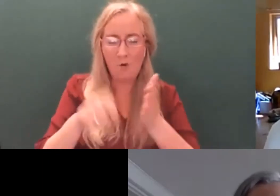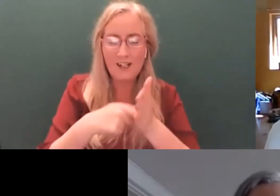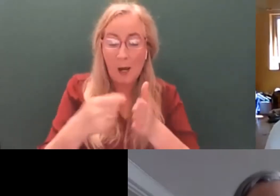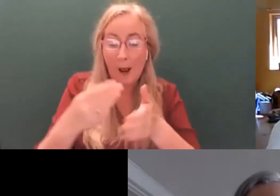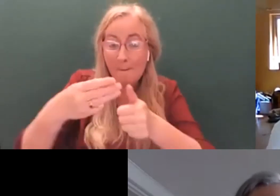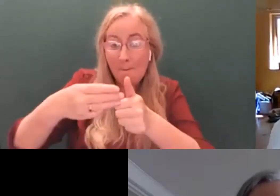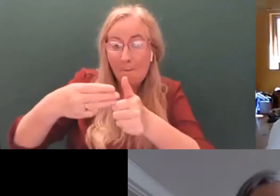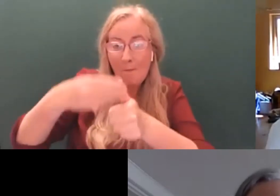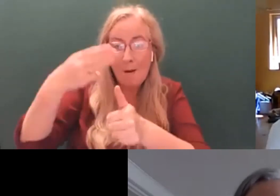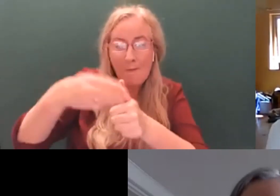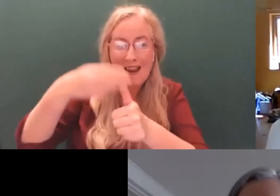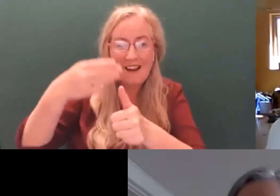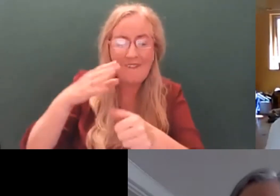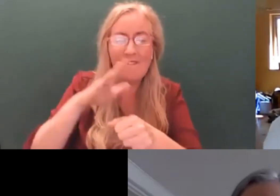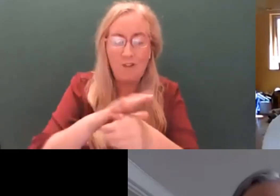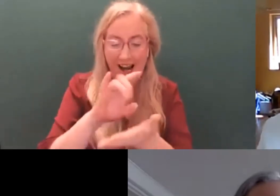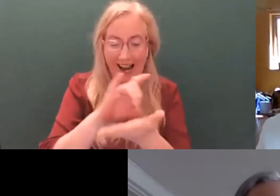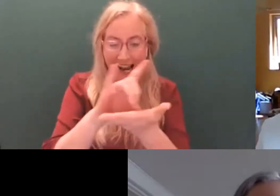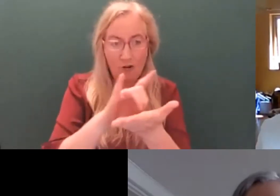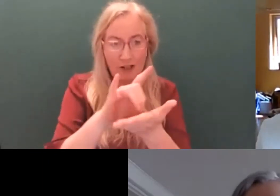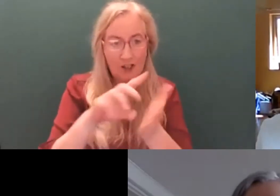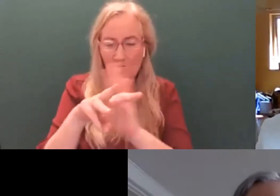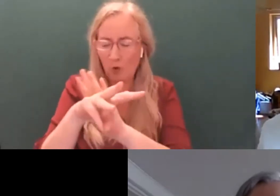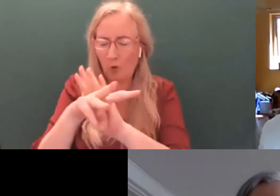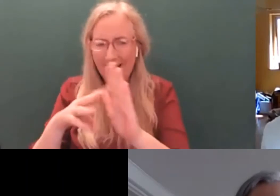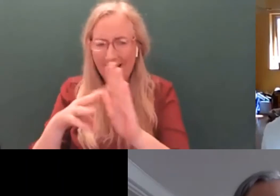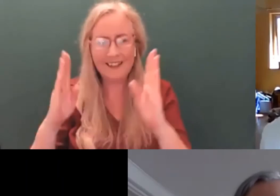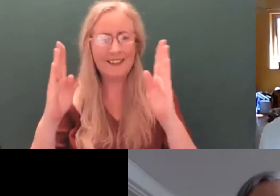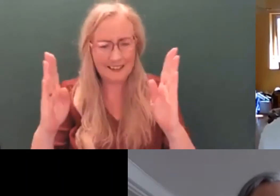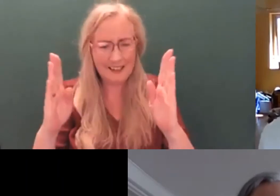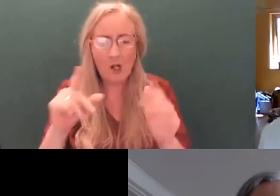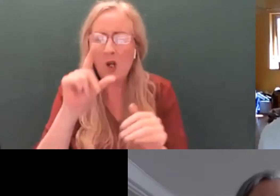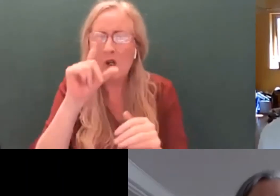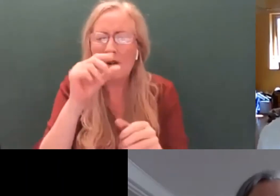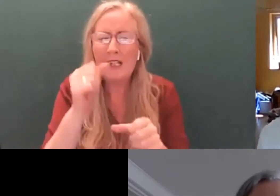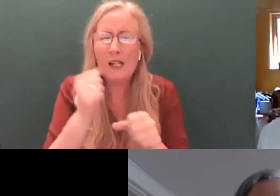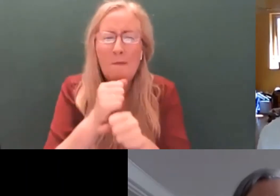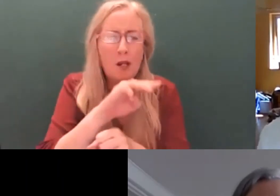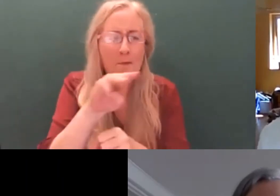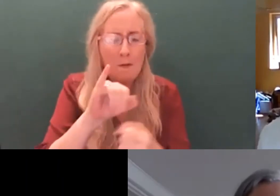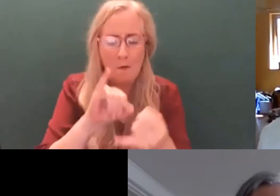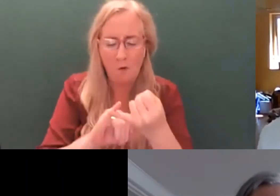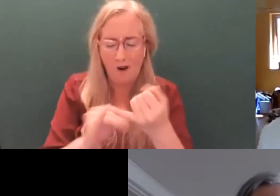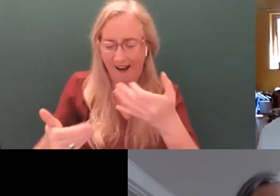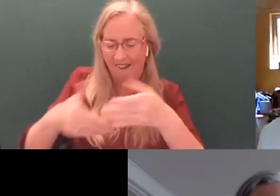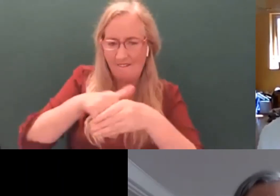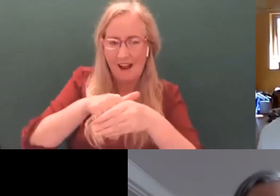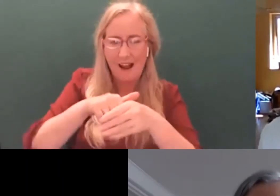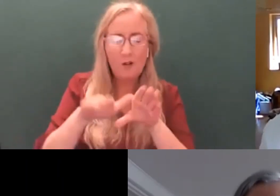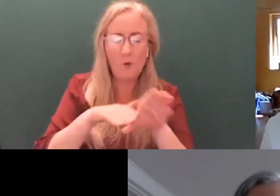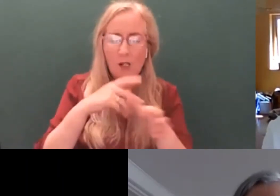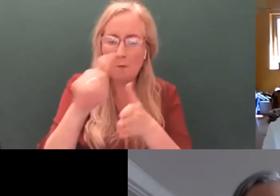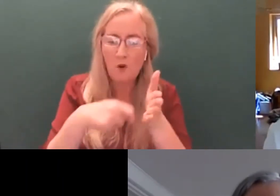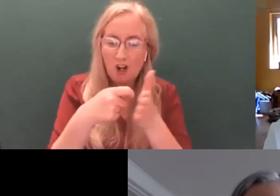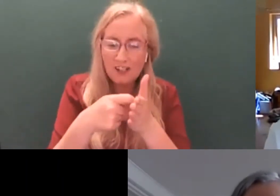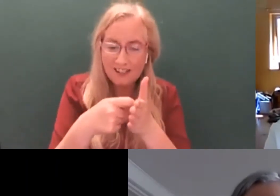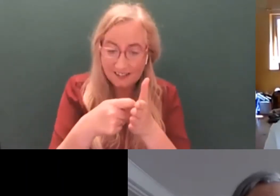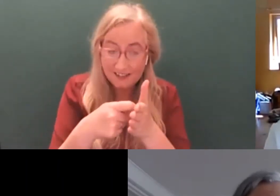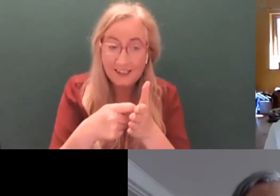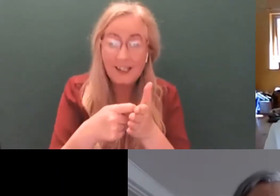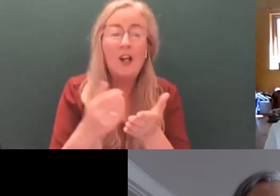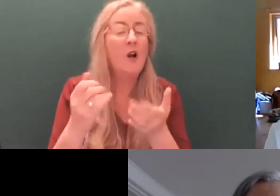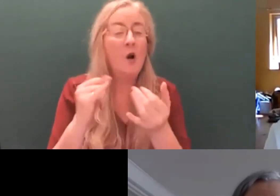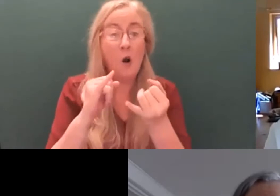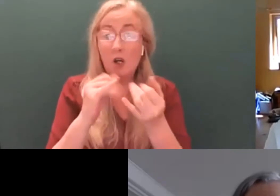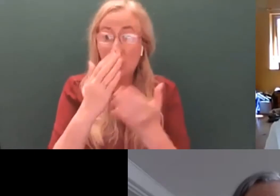preparing it for Heritage Week, you know, some tweets about the people that have become involved in your project. Some of them may have been people who have